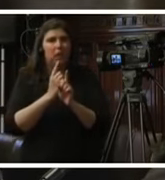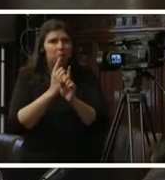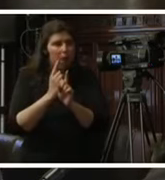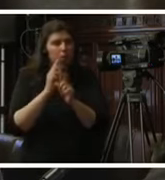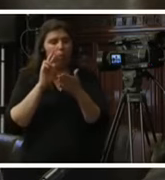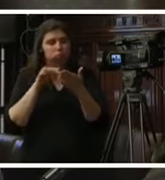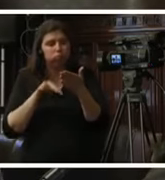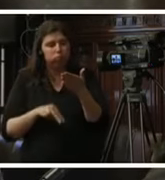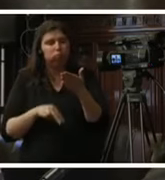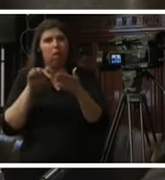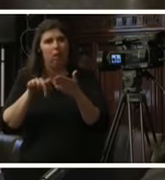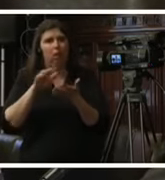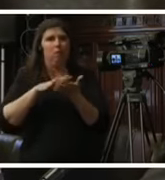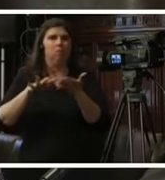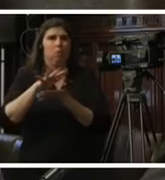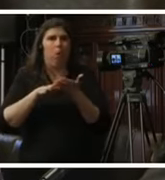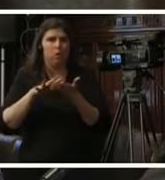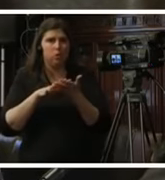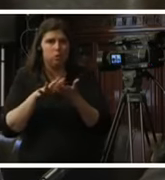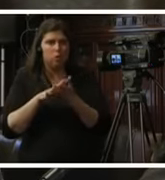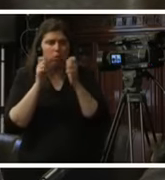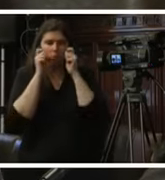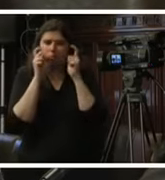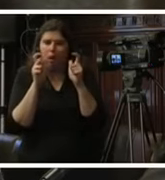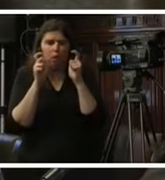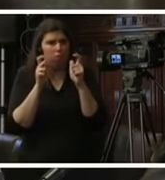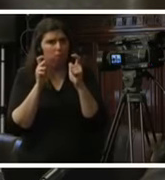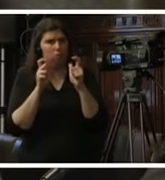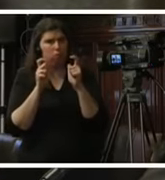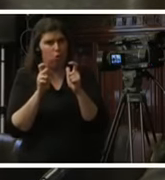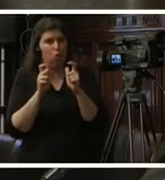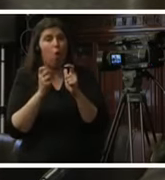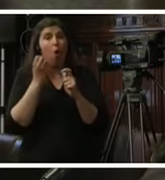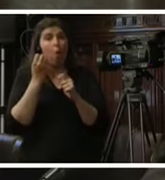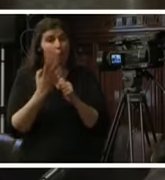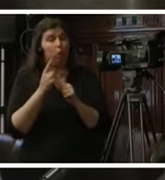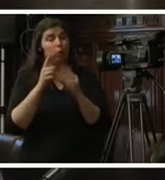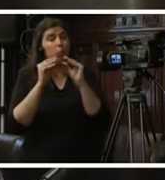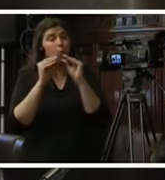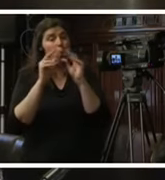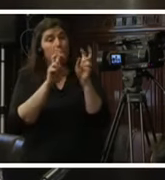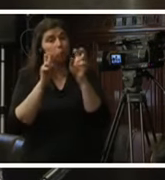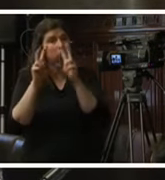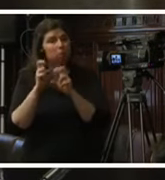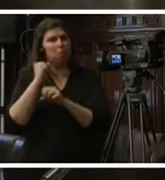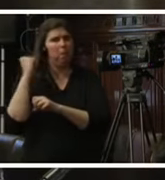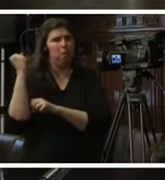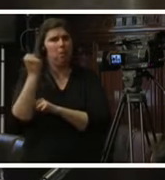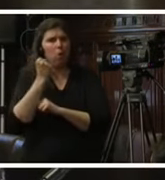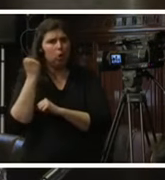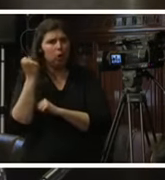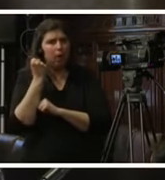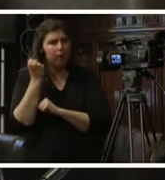because it's a very important issue not only for the people of Peru but for the region itself